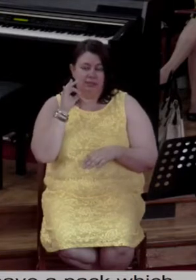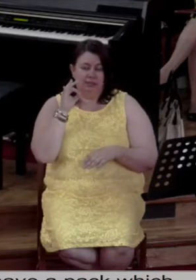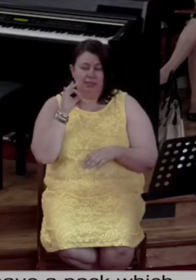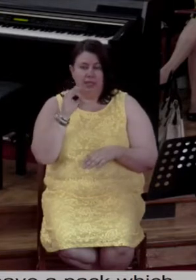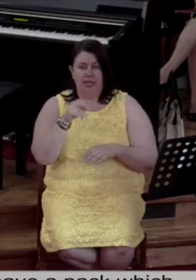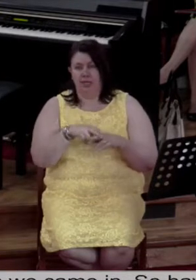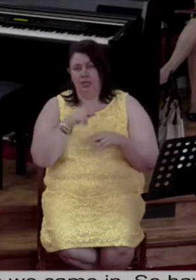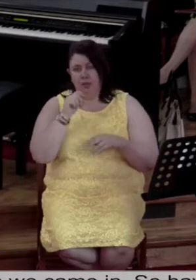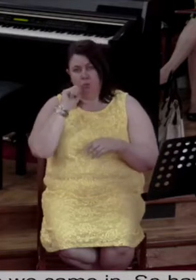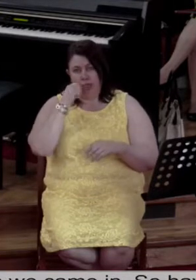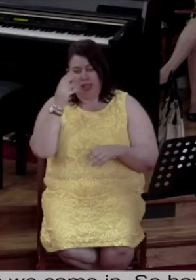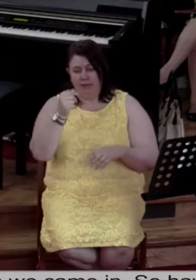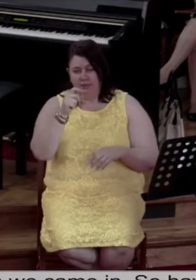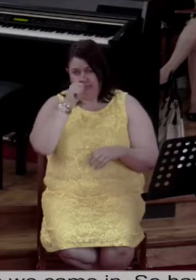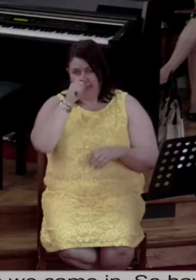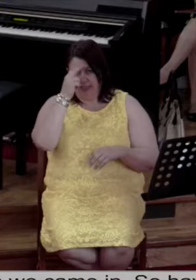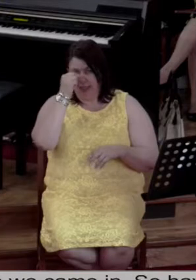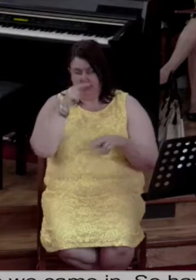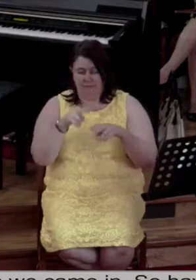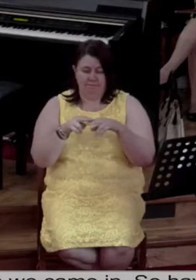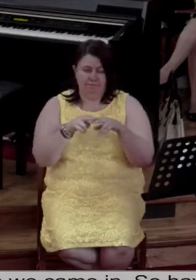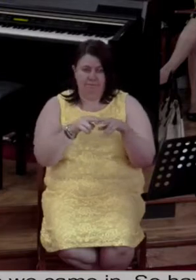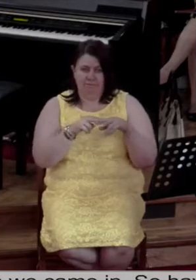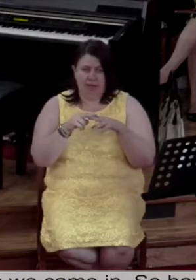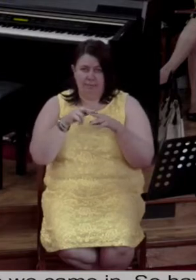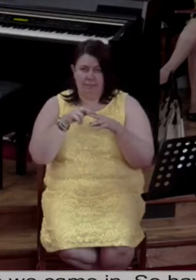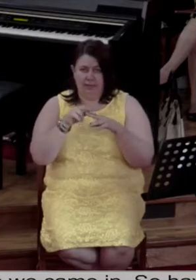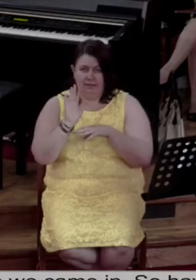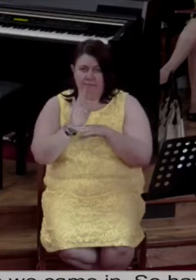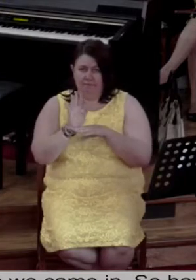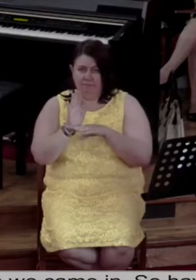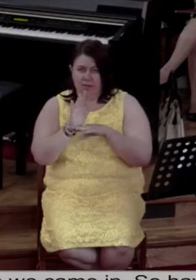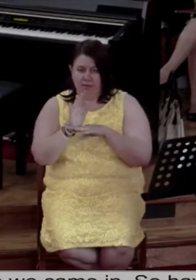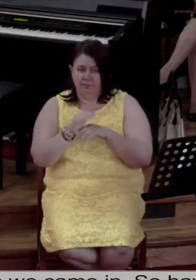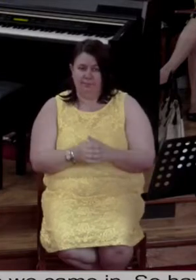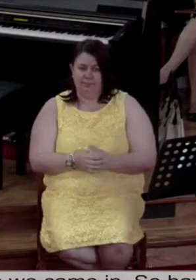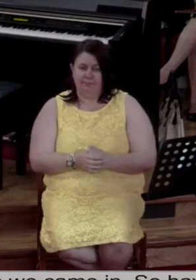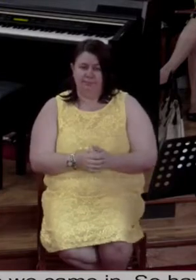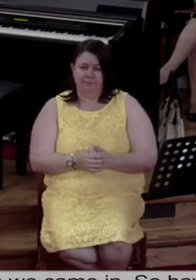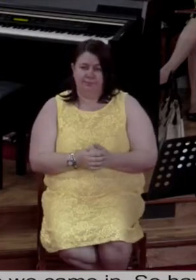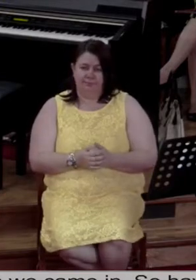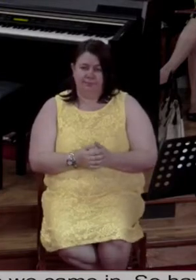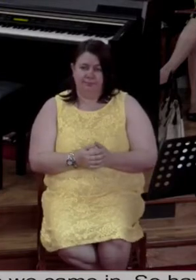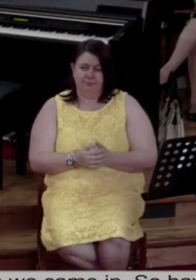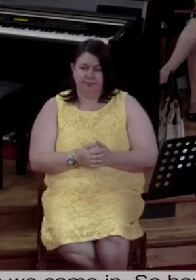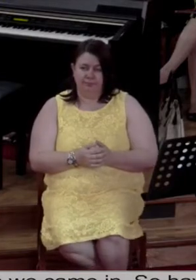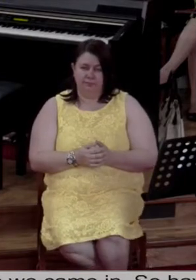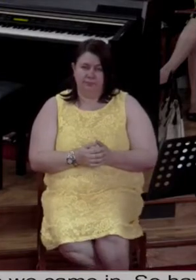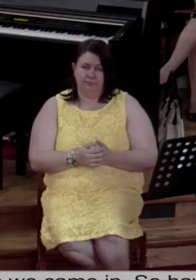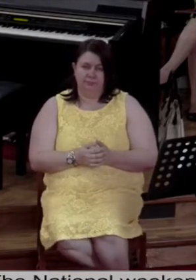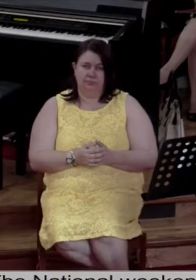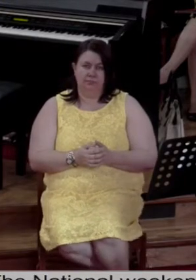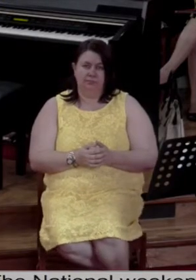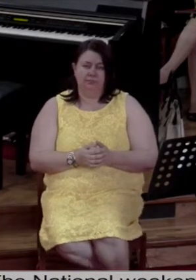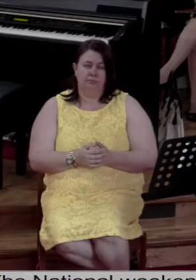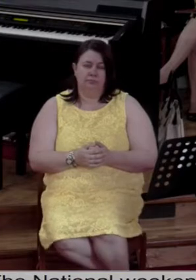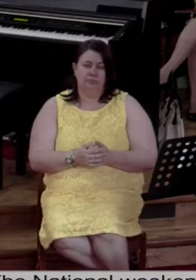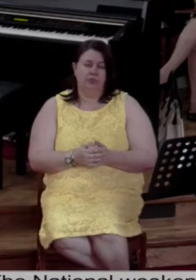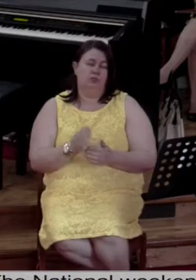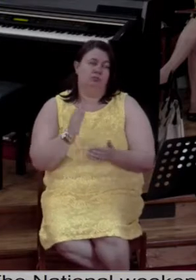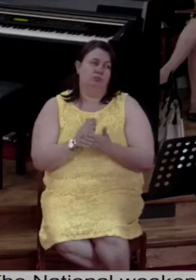family film night on the Saturday evening. So a whole lot of information there. Don't just, please, please,